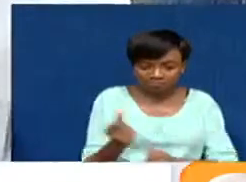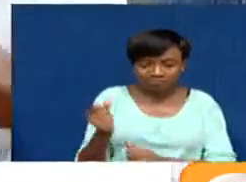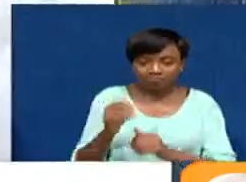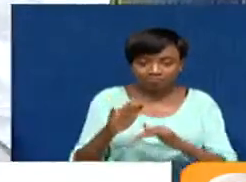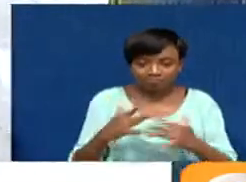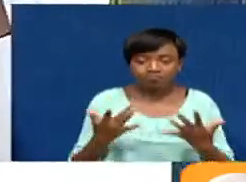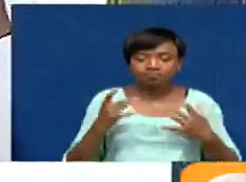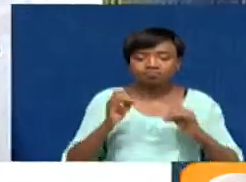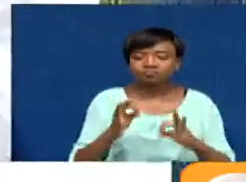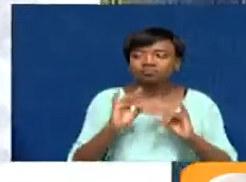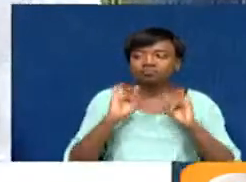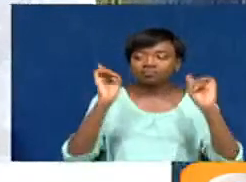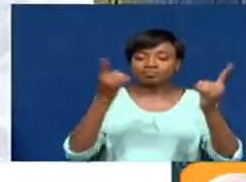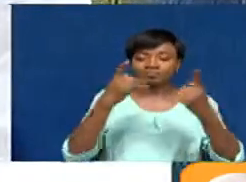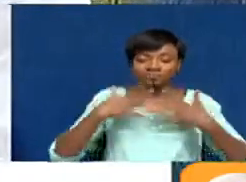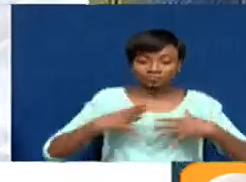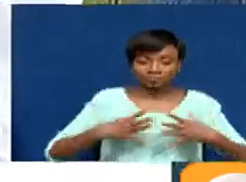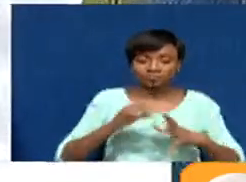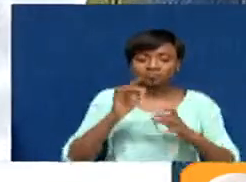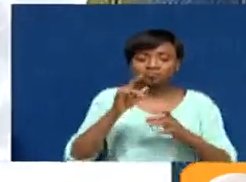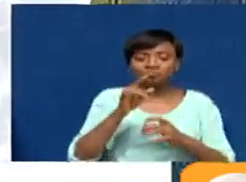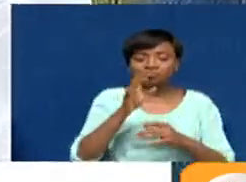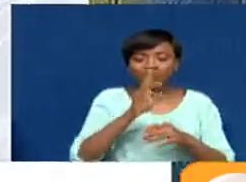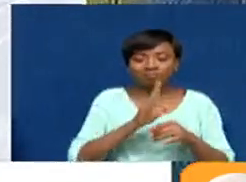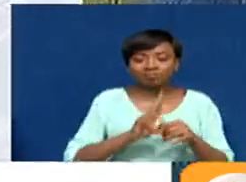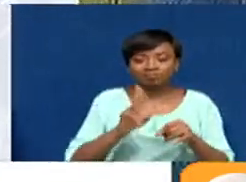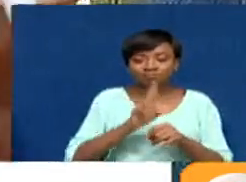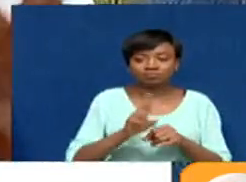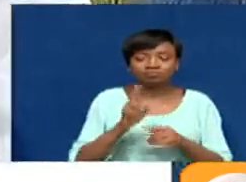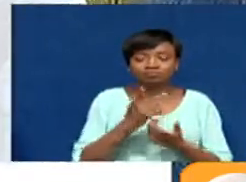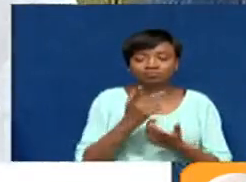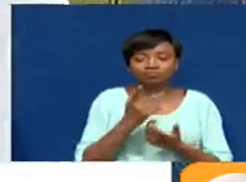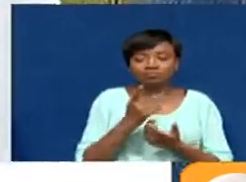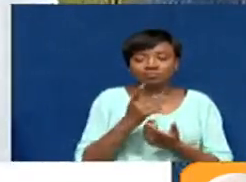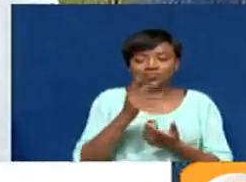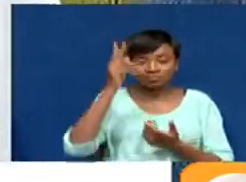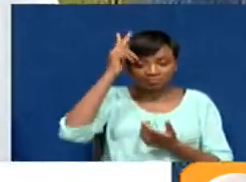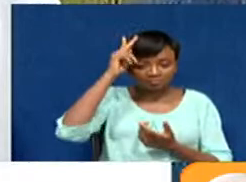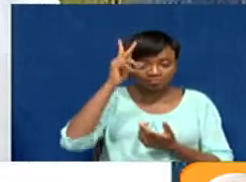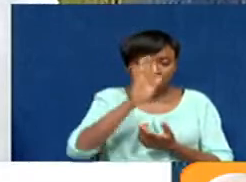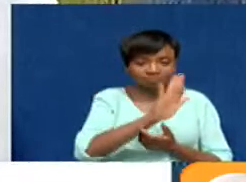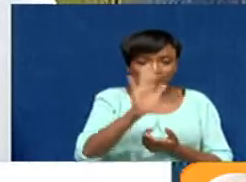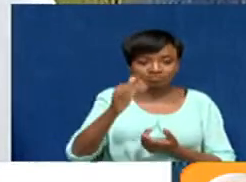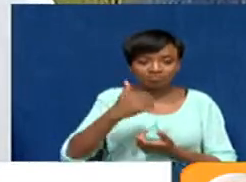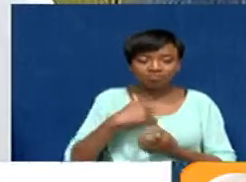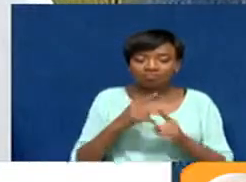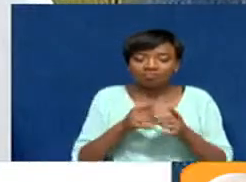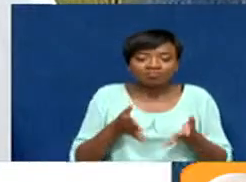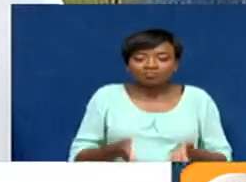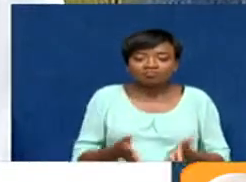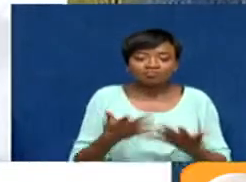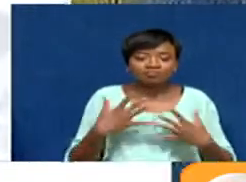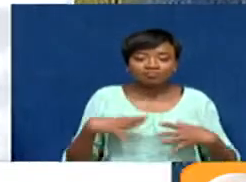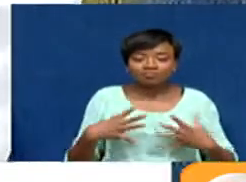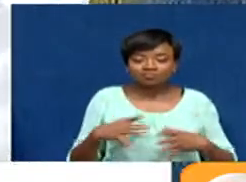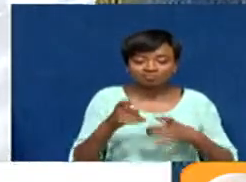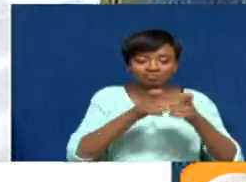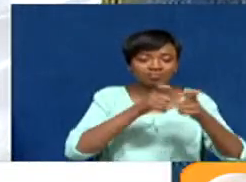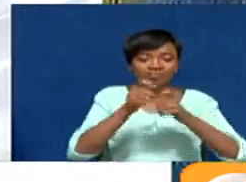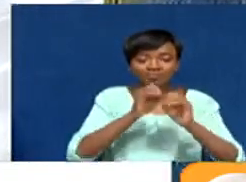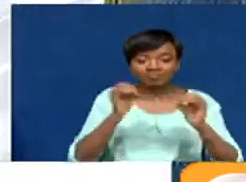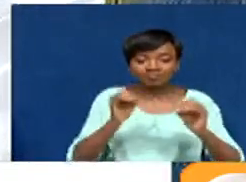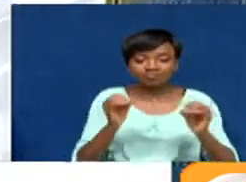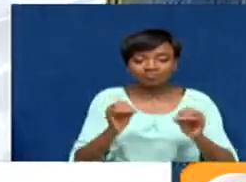everybody in the value chain to use the knowledge that they want to reduce that shock. As it is now, nobody is doing that shock. So what you're doing is